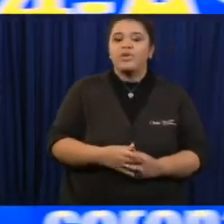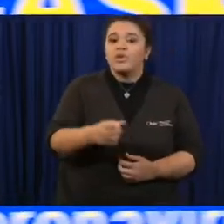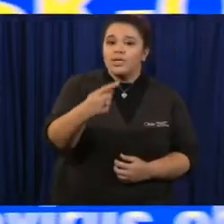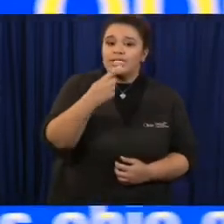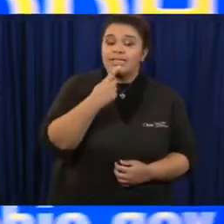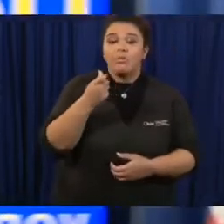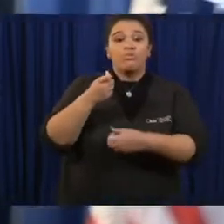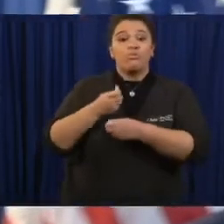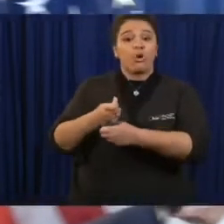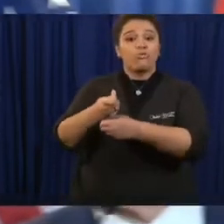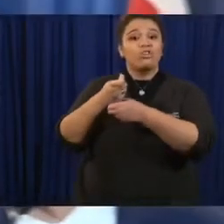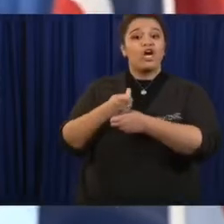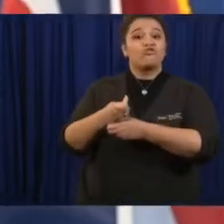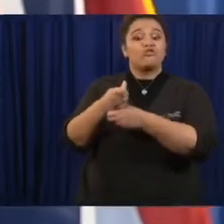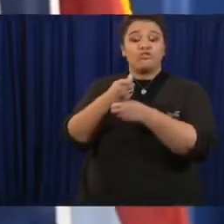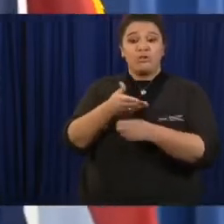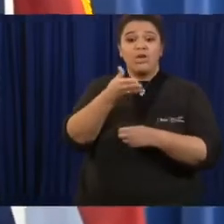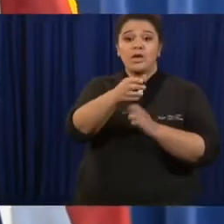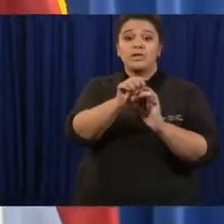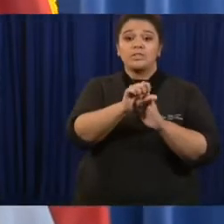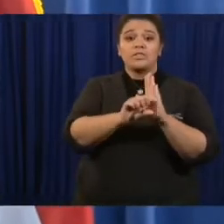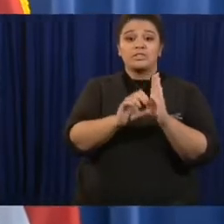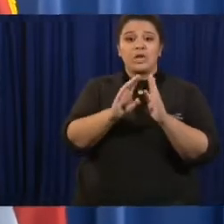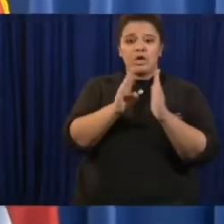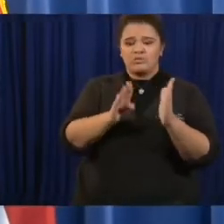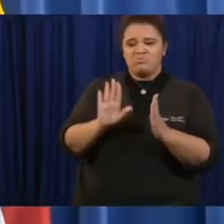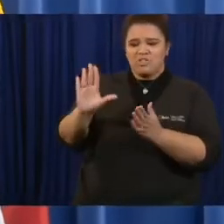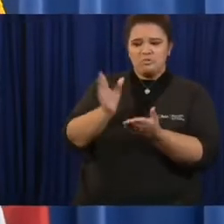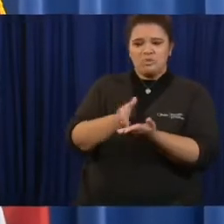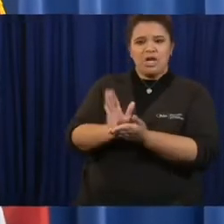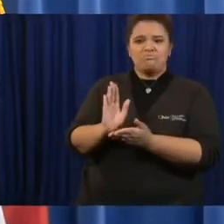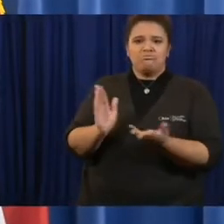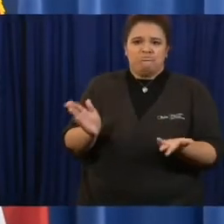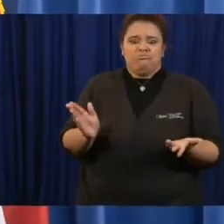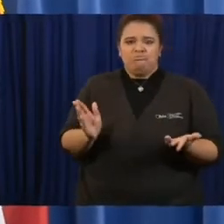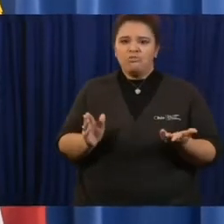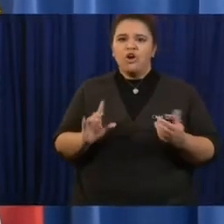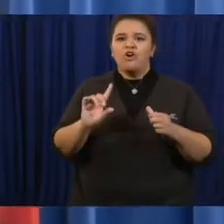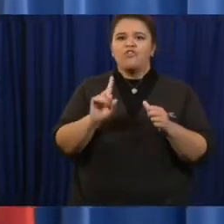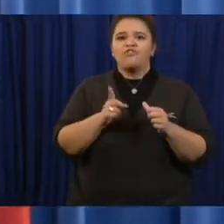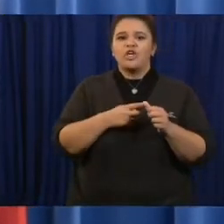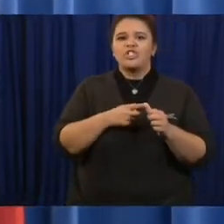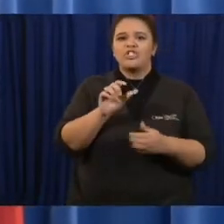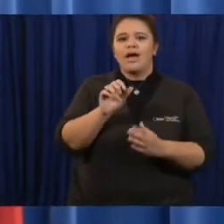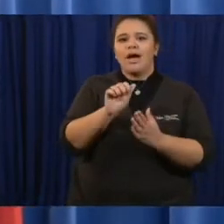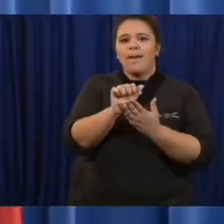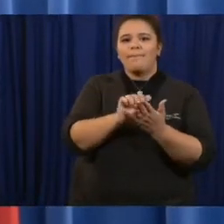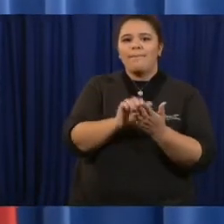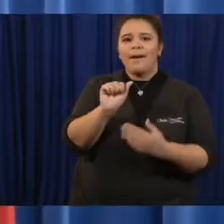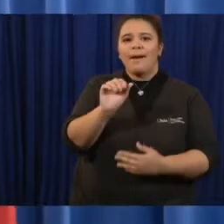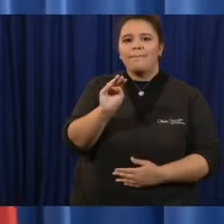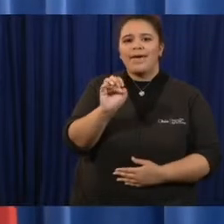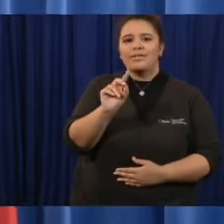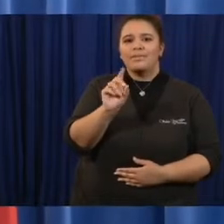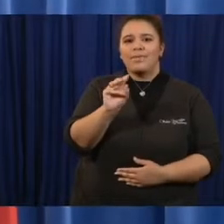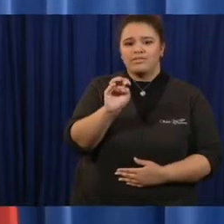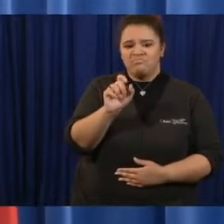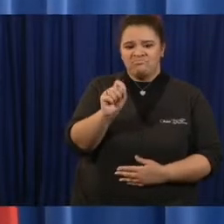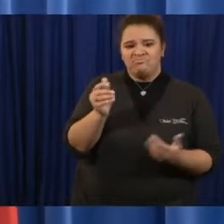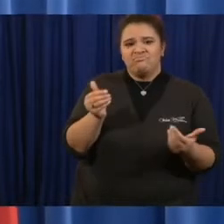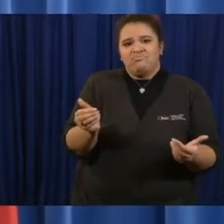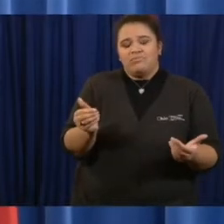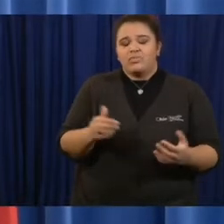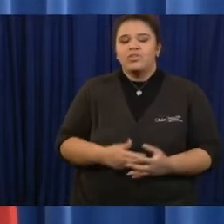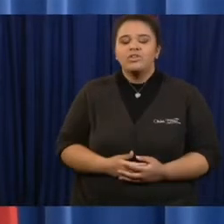protesters to be out at the State House is clear. It's a First Amendment right. But what do you have to say to their message that the threat